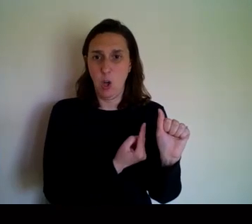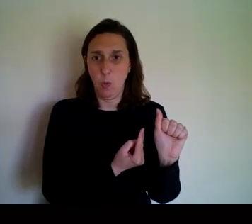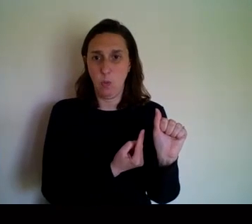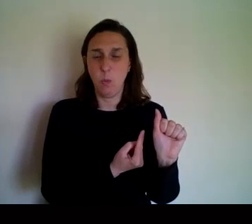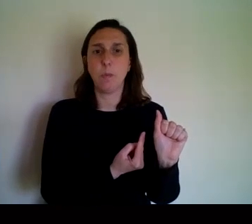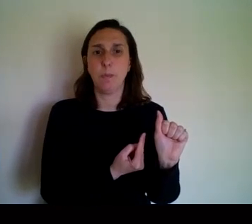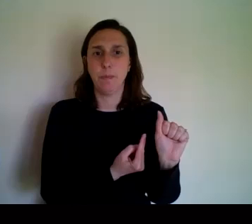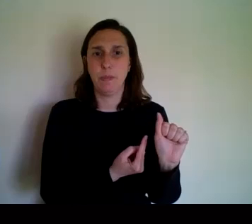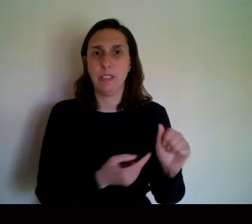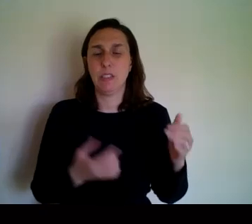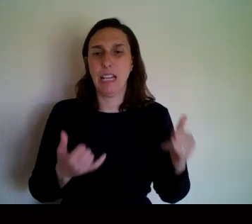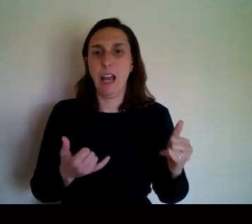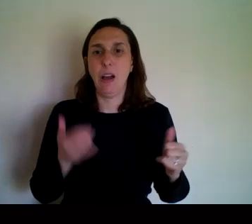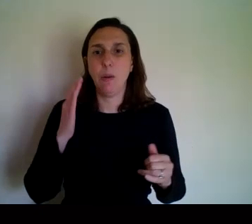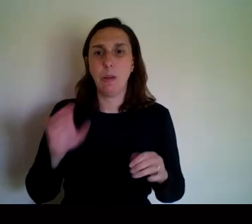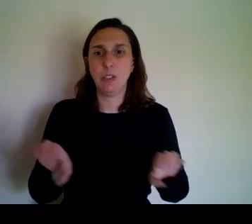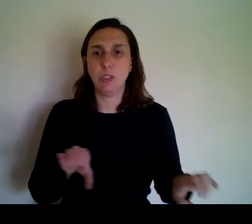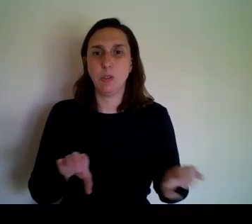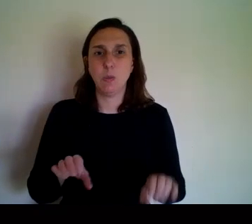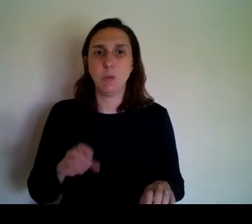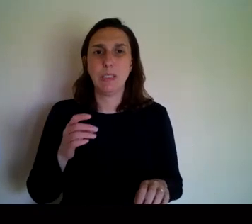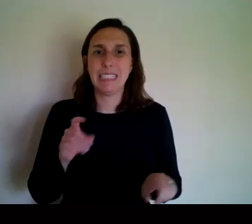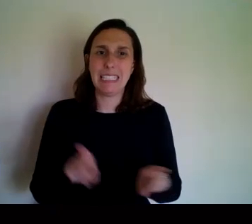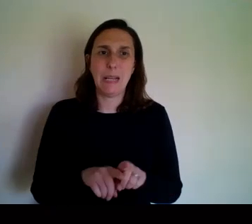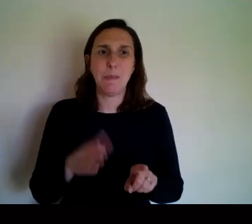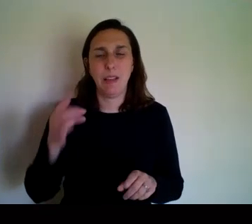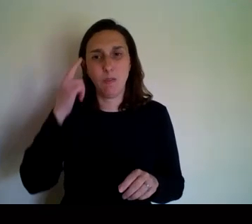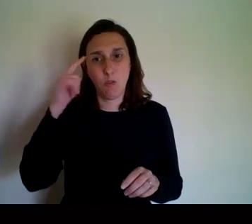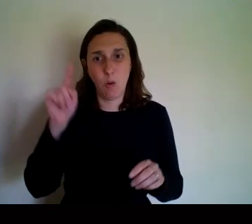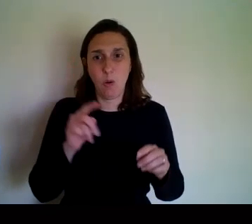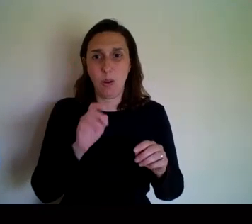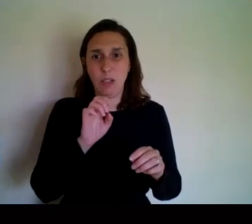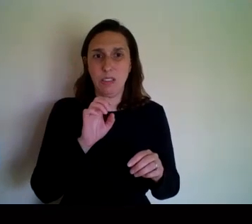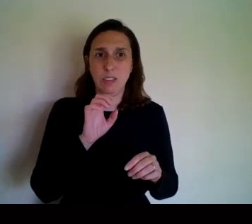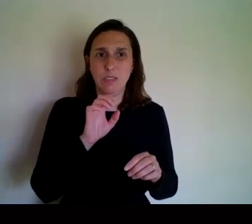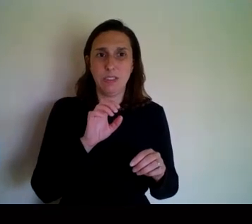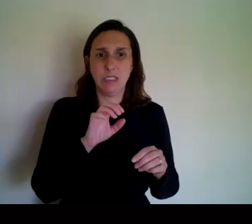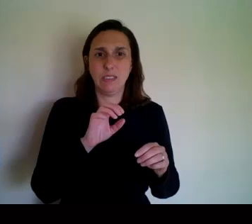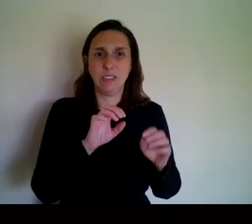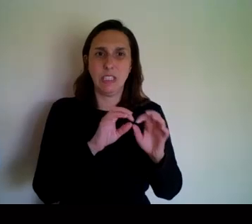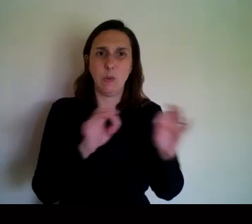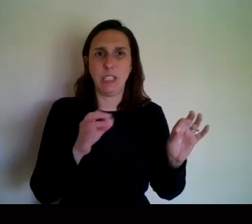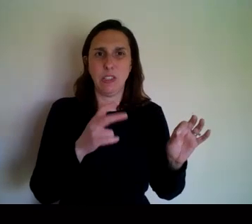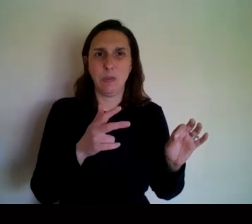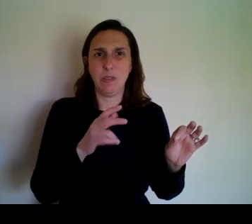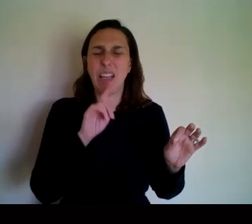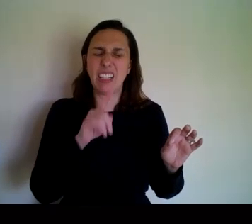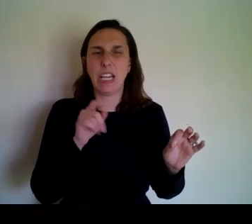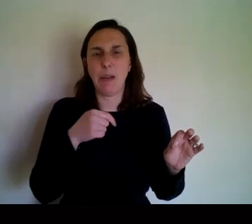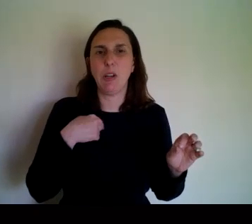for I'm not even going to do the same thing for equation 3. I'm going to put this into equation